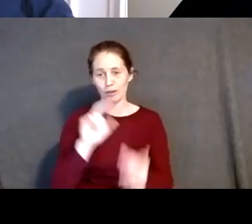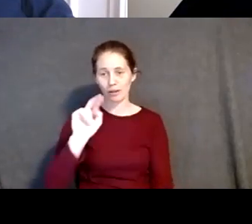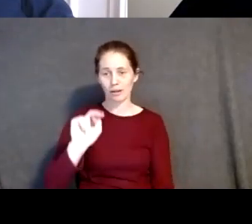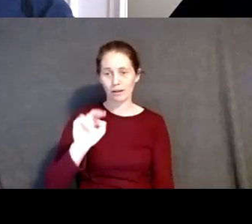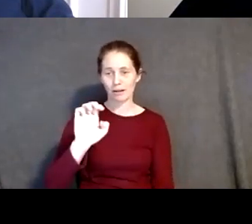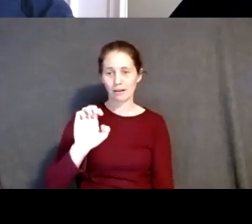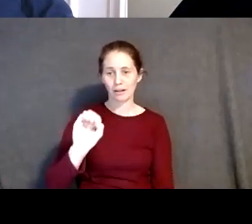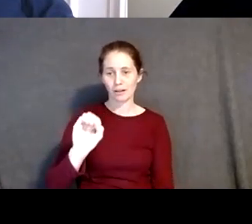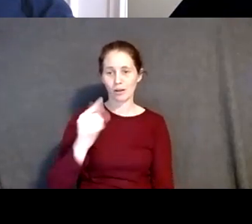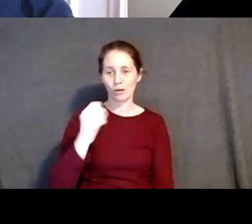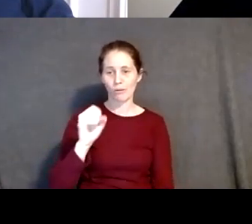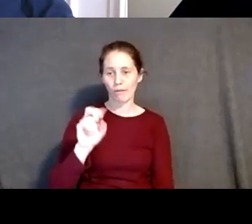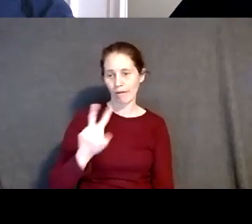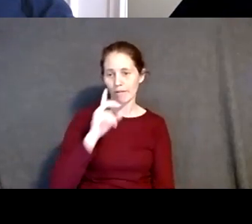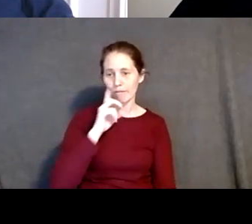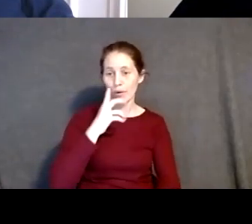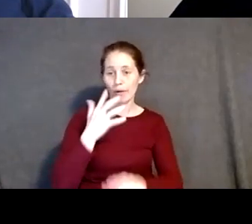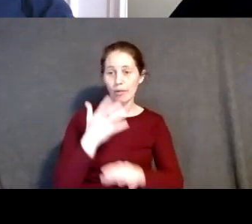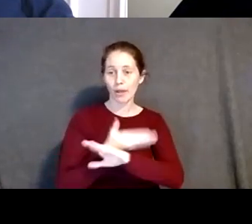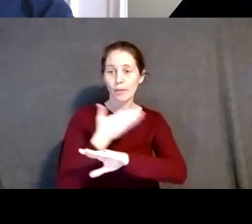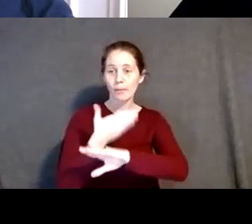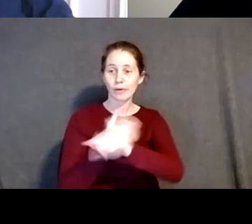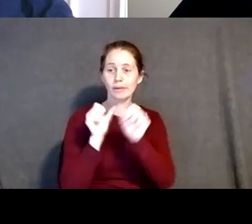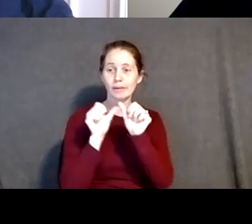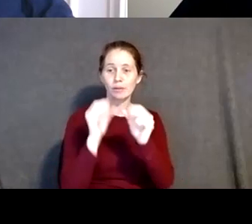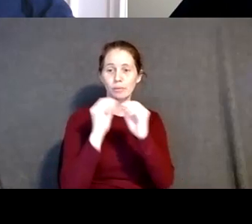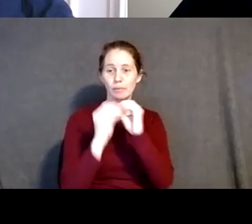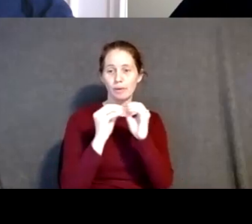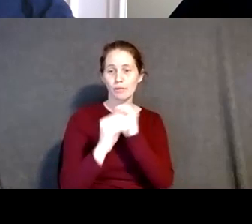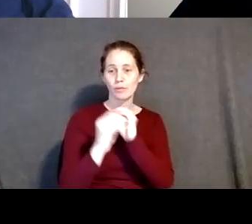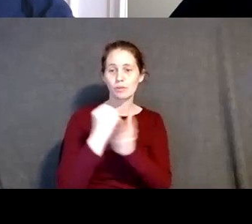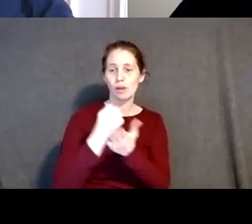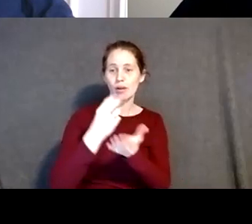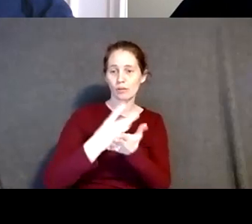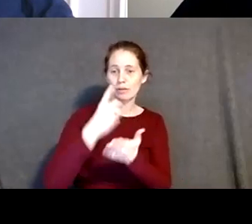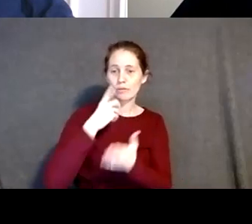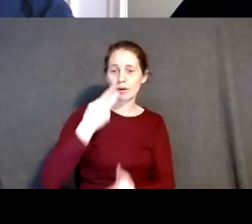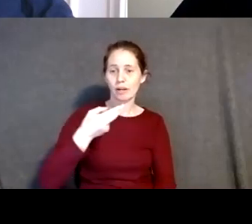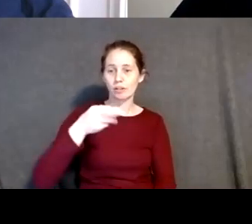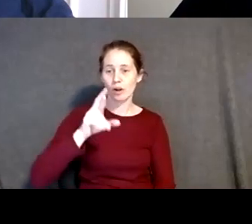the upgrade and continual maintenance of software for HR